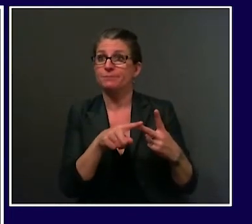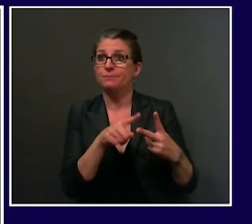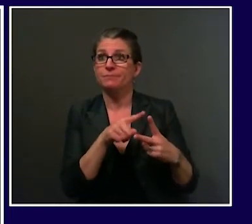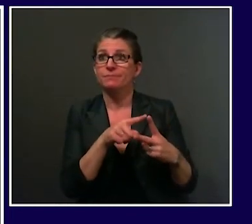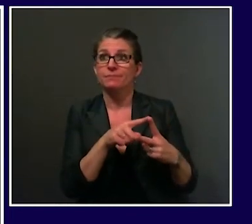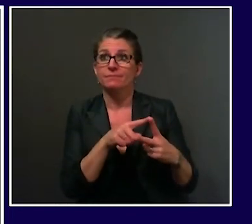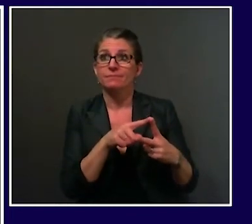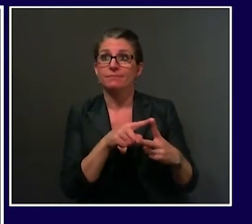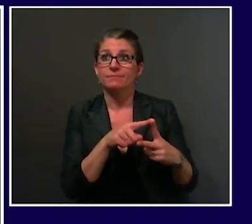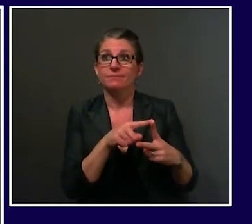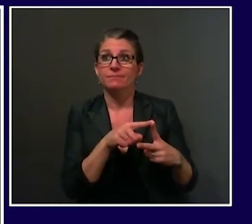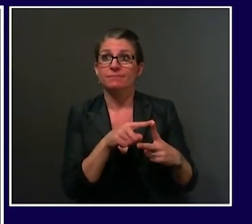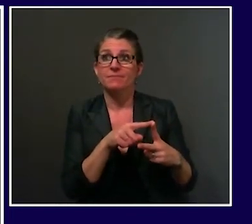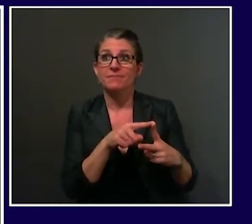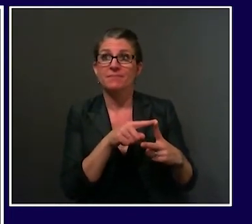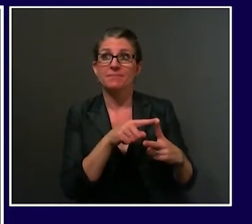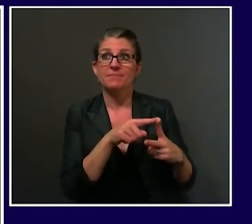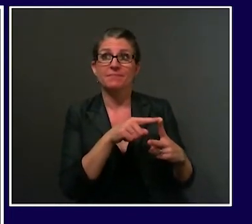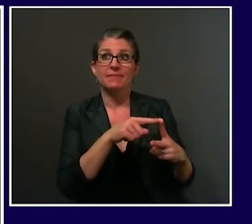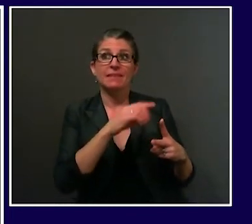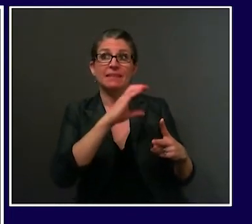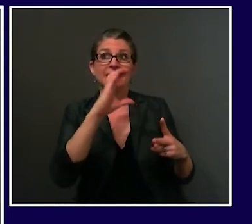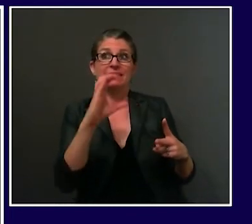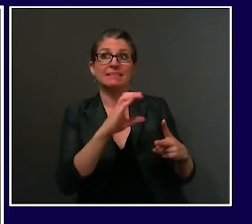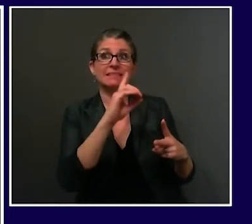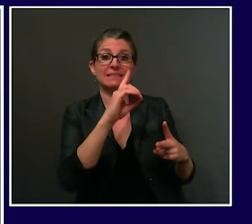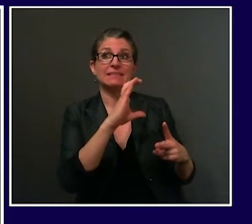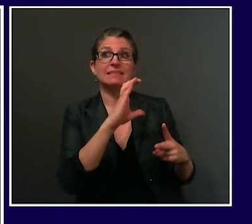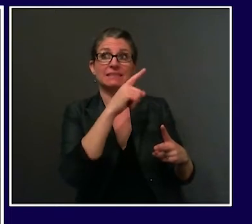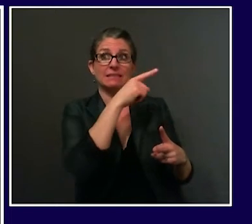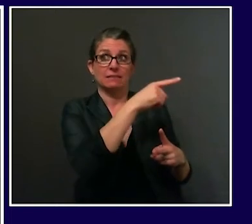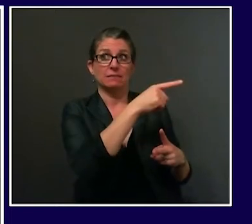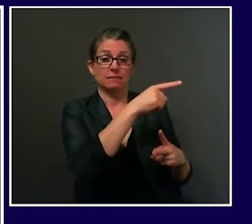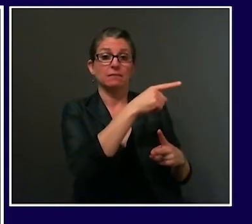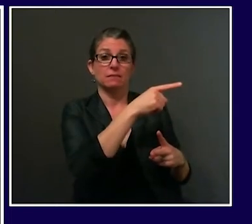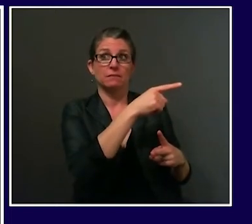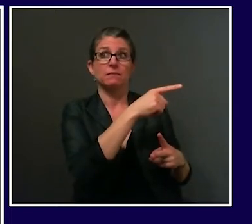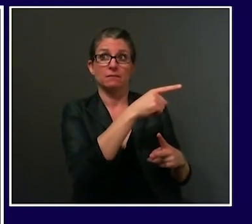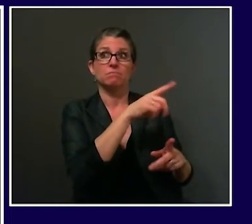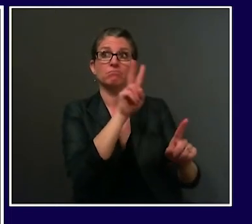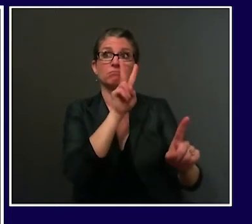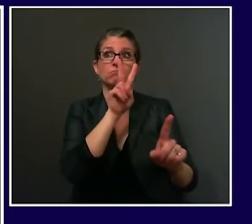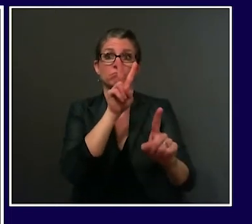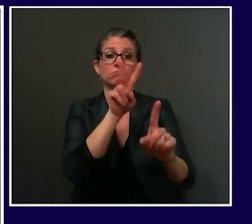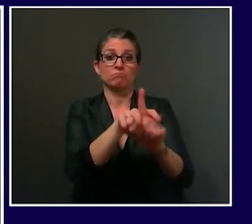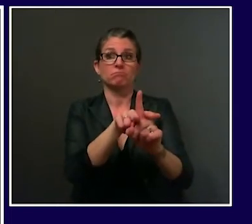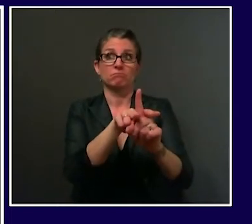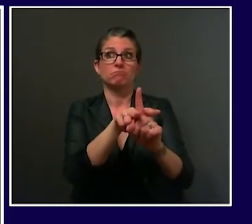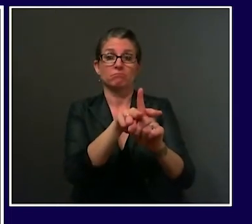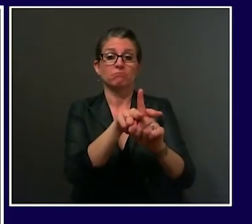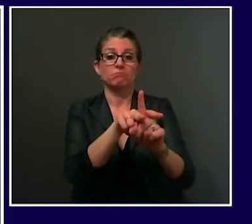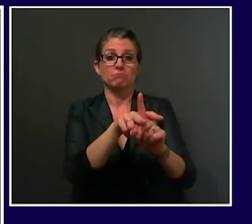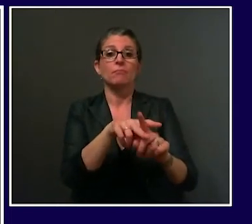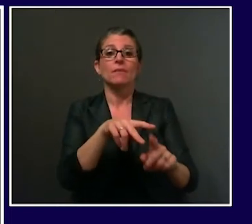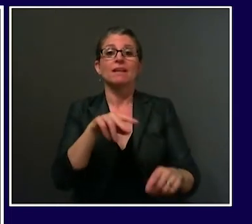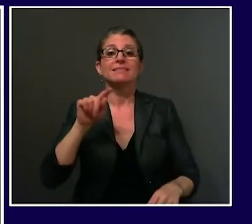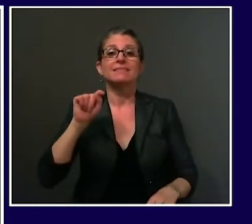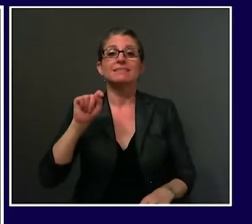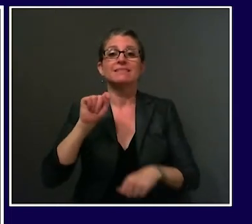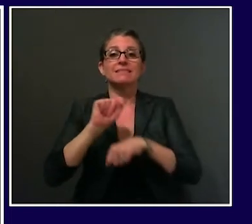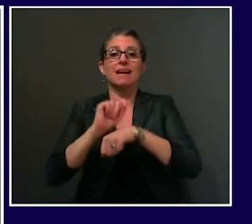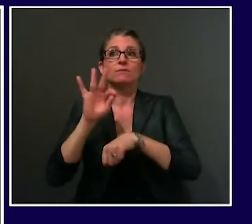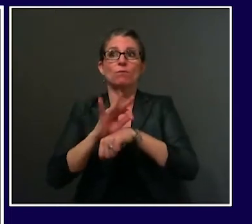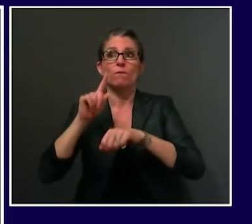to establish a task force to track and address the disparity of Black and immigrant Mainers who've become infected relative to the overall